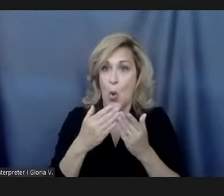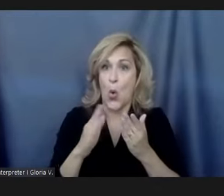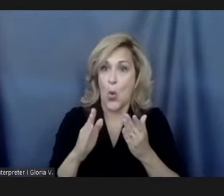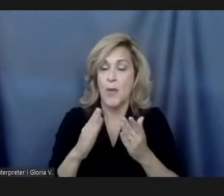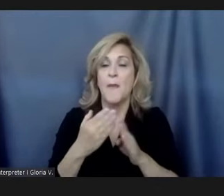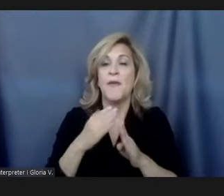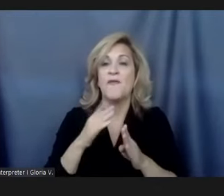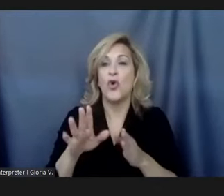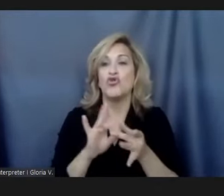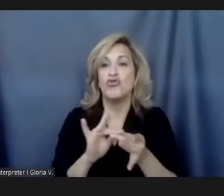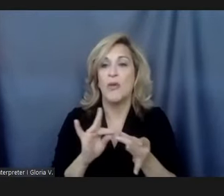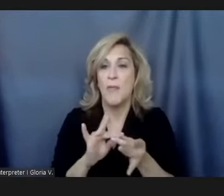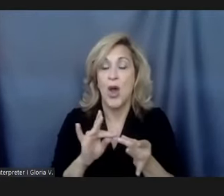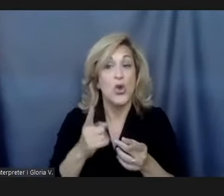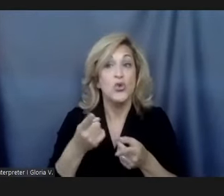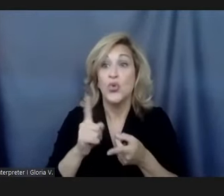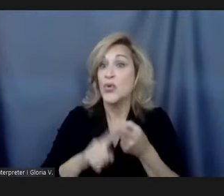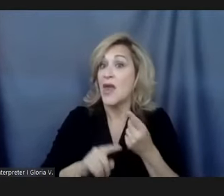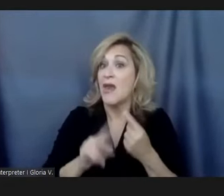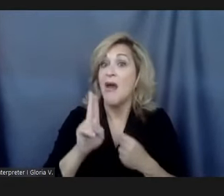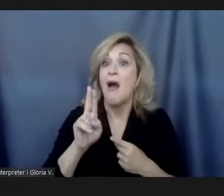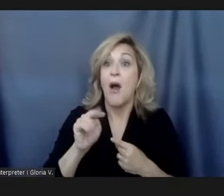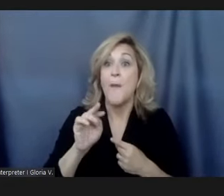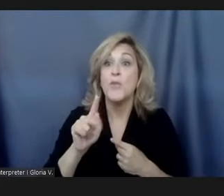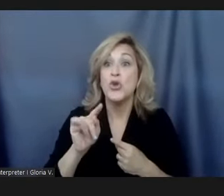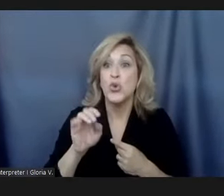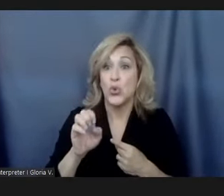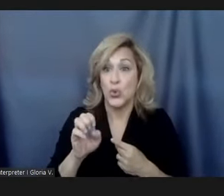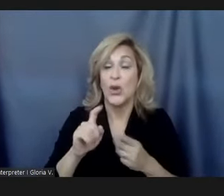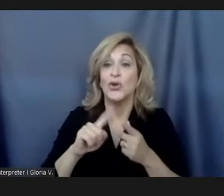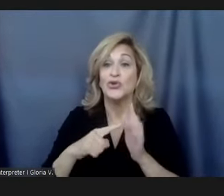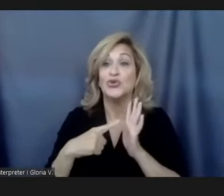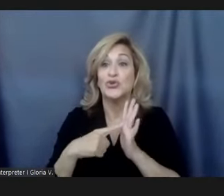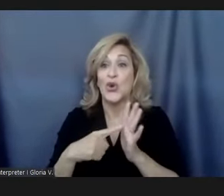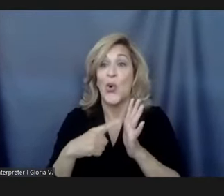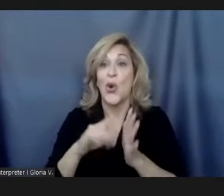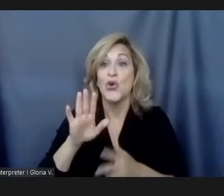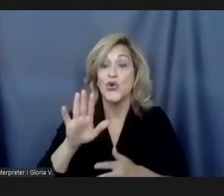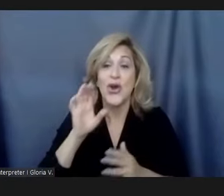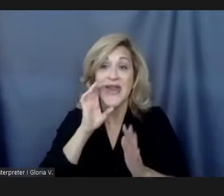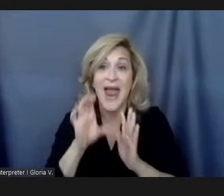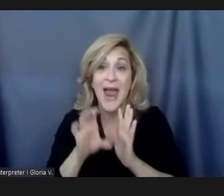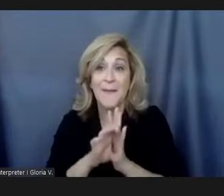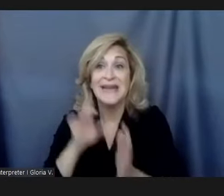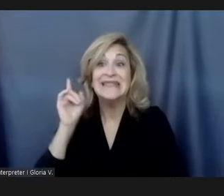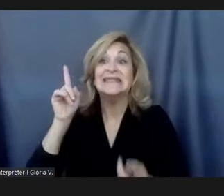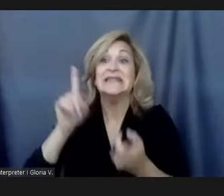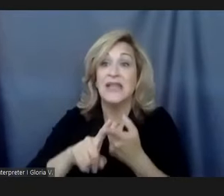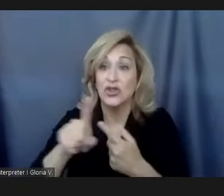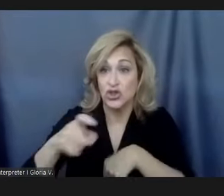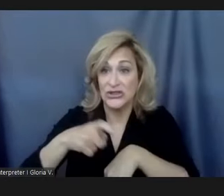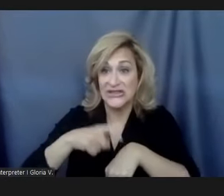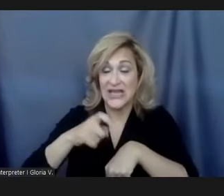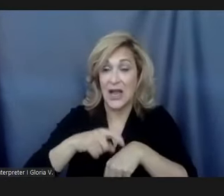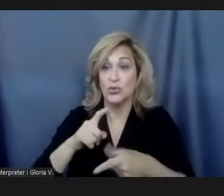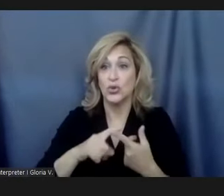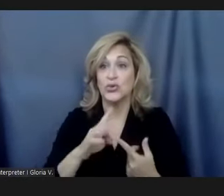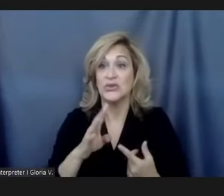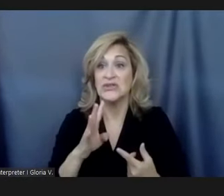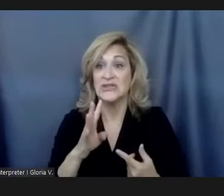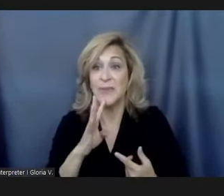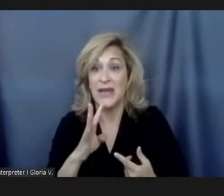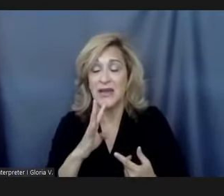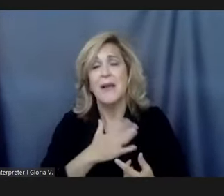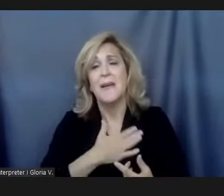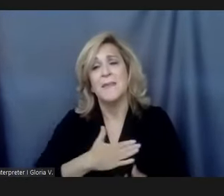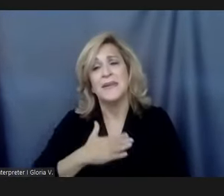will not be able to unmute or enable your camera until it is your turn to speak. Please remain patient until then. In the event you miss your